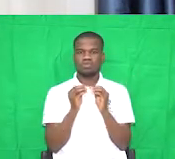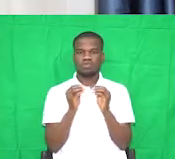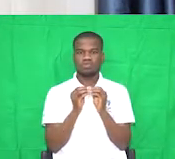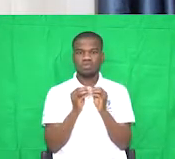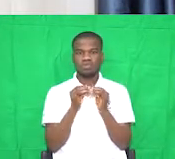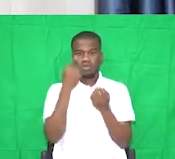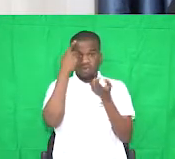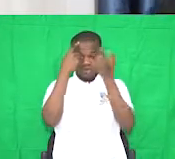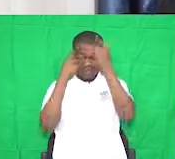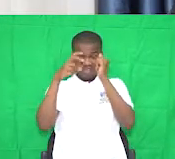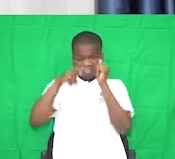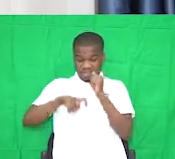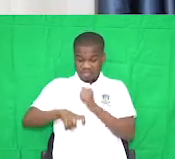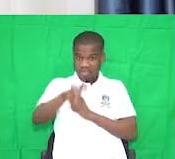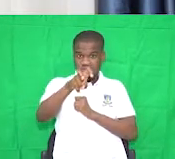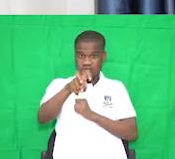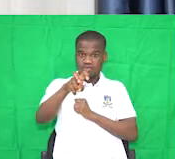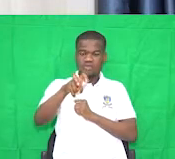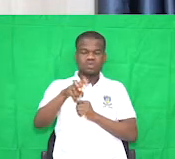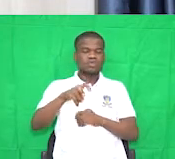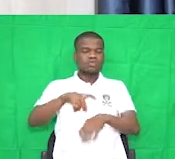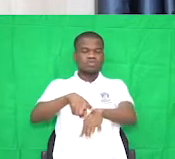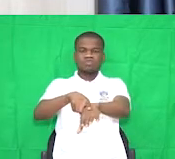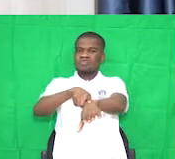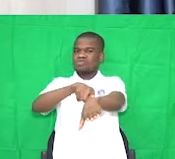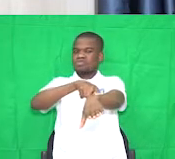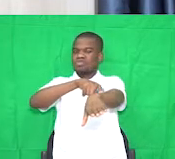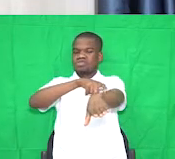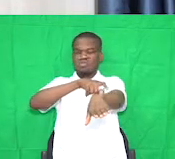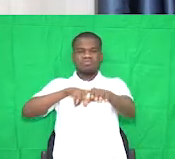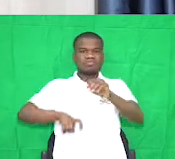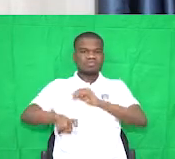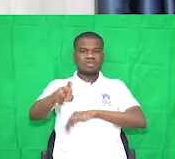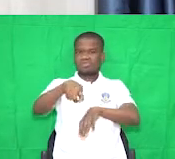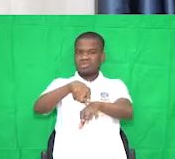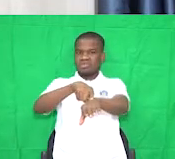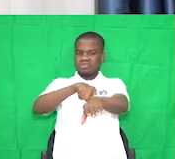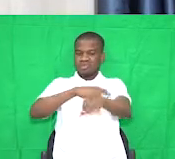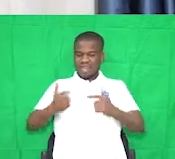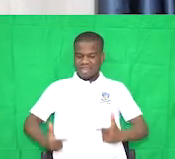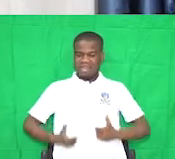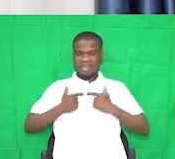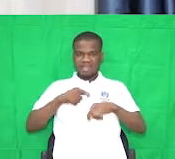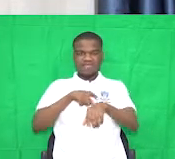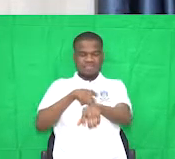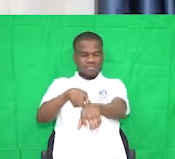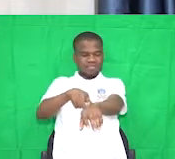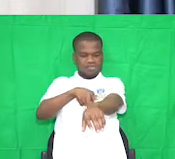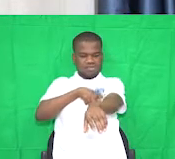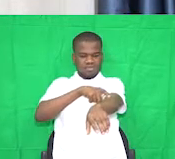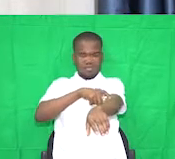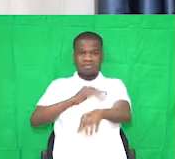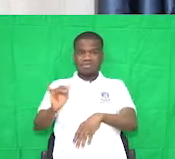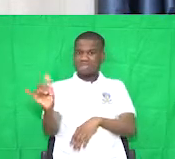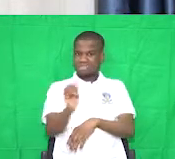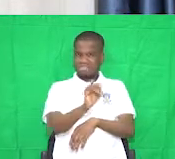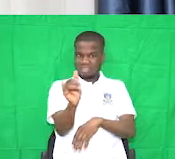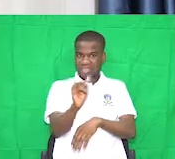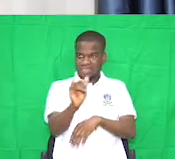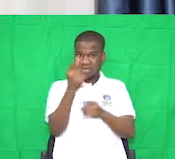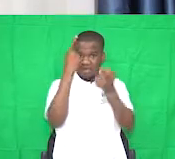long journey ahead. You will remember one time, the Lord tells Elijah that, Elijah, sorry, ne didi, ne kwai no